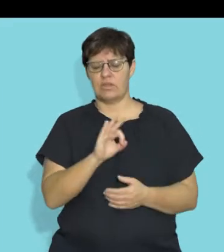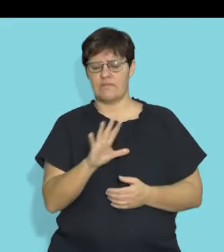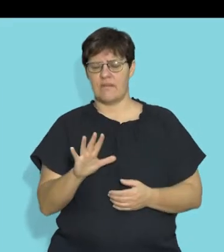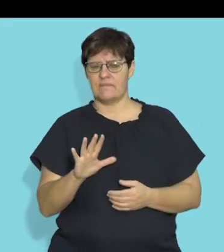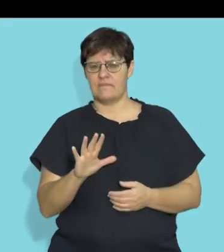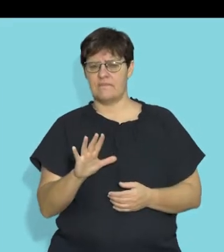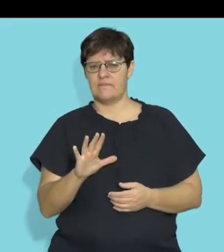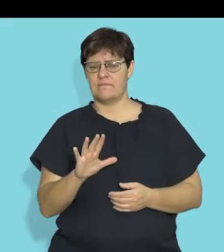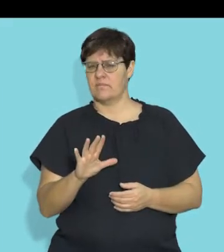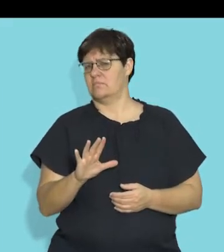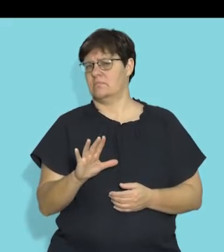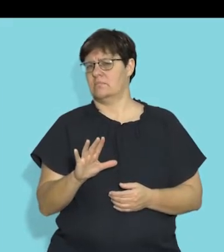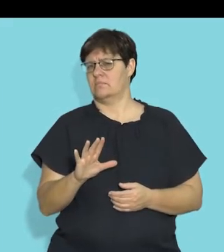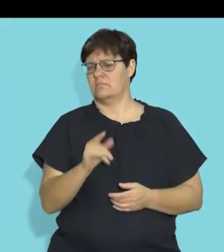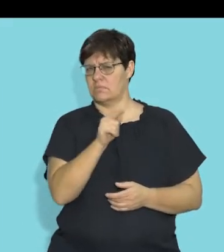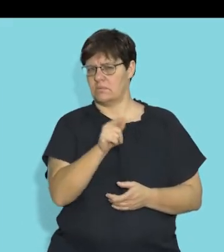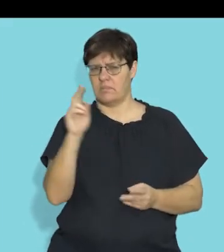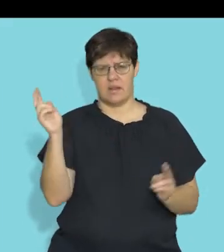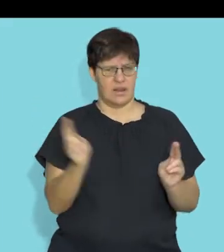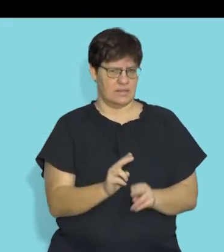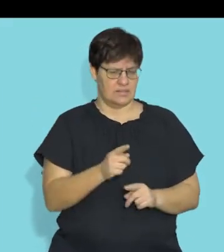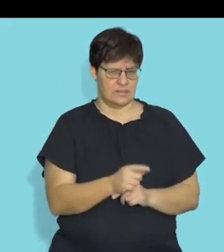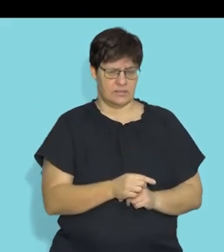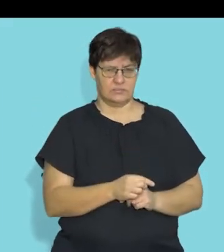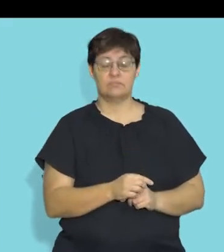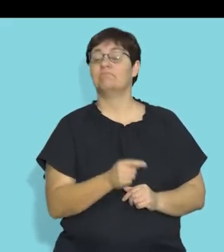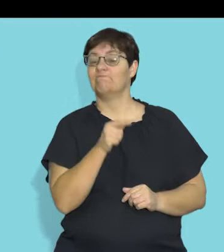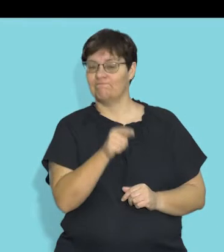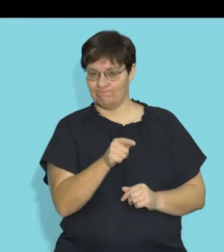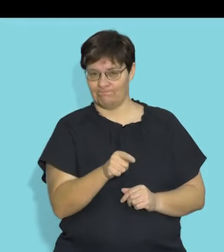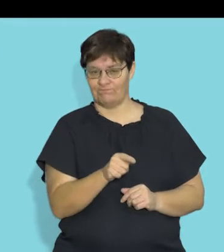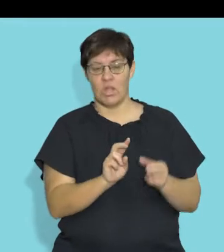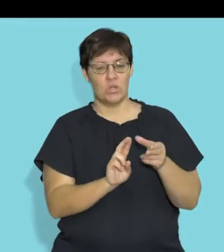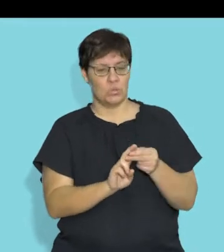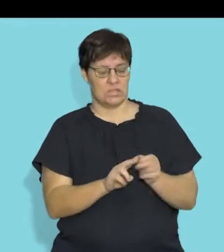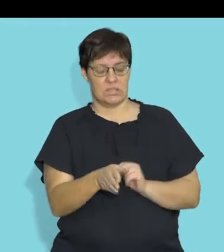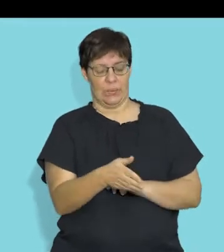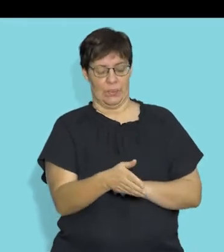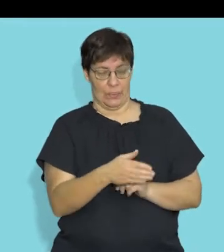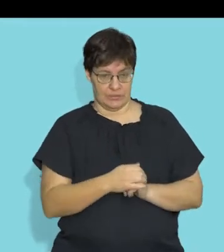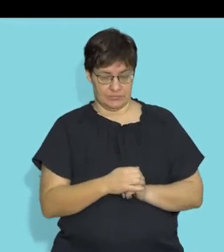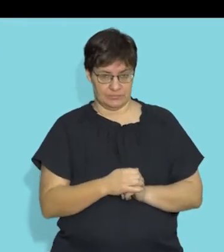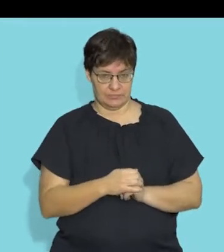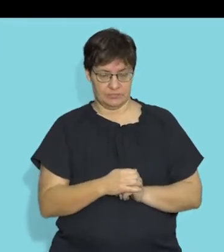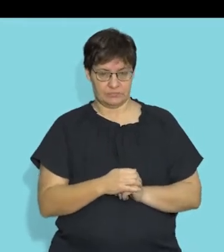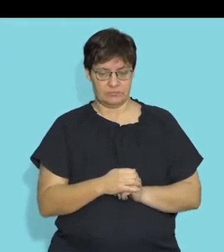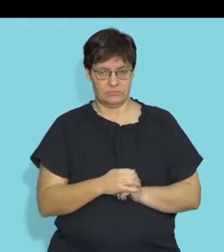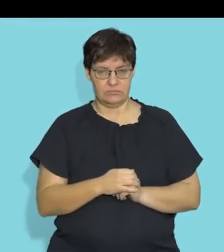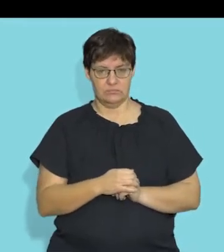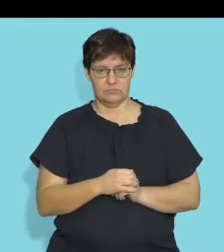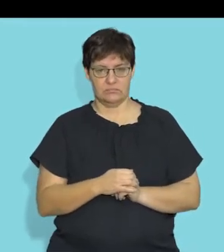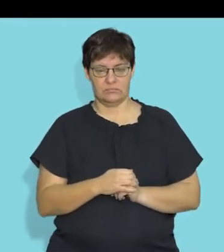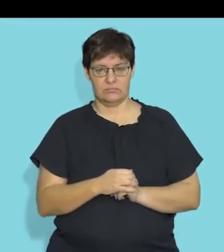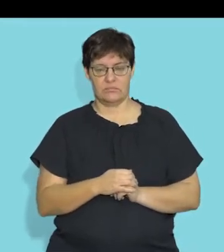35. Therefore, it tells you that there are units that are missing. So clearly you can